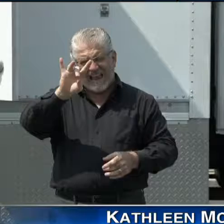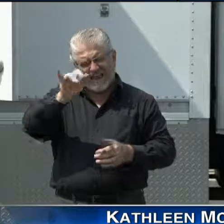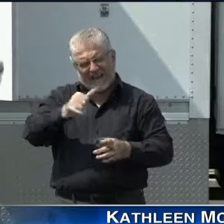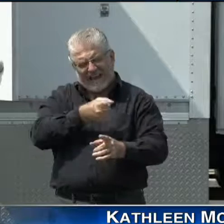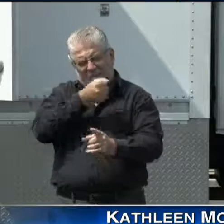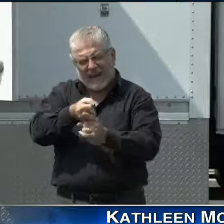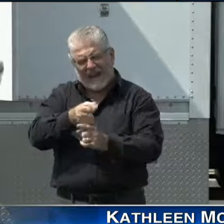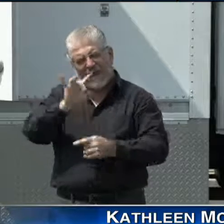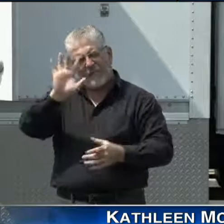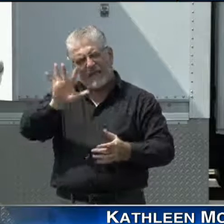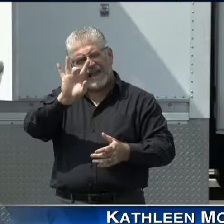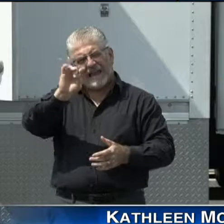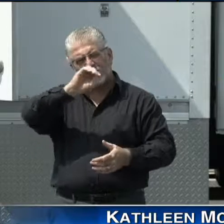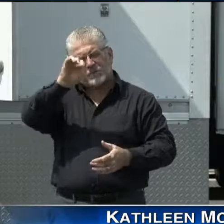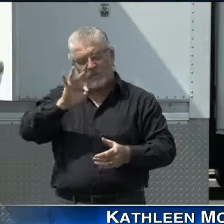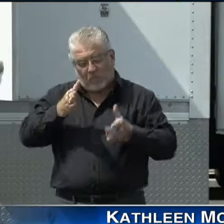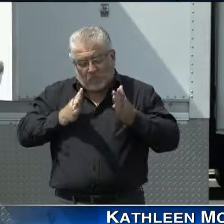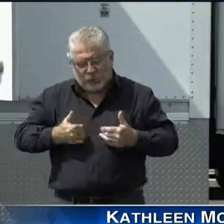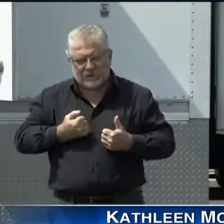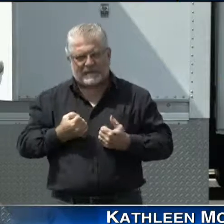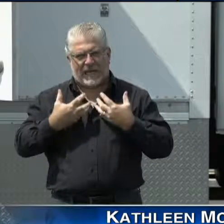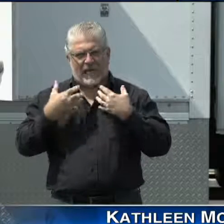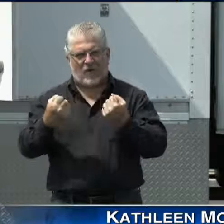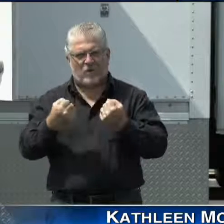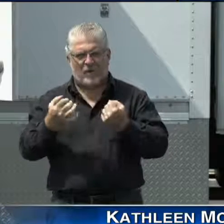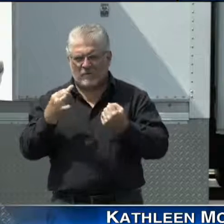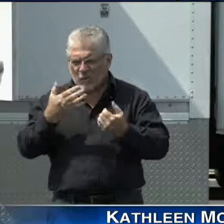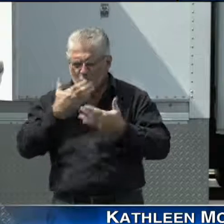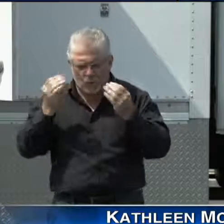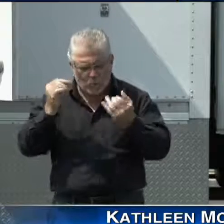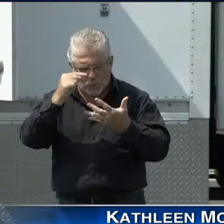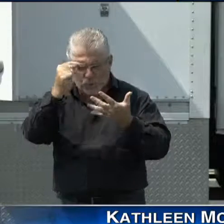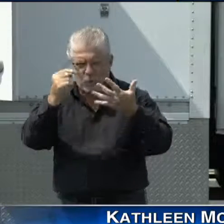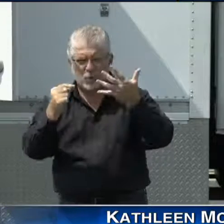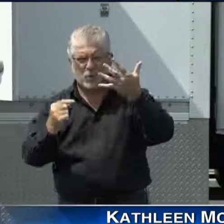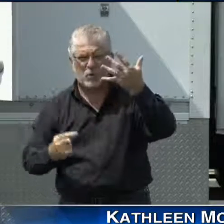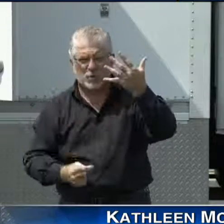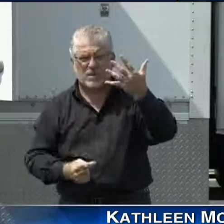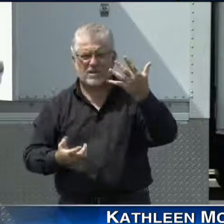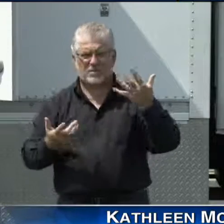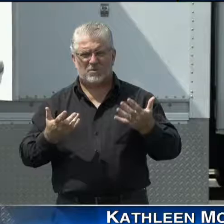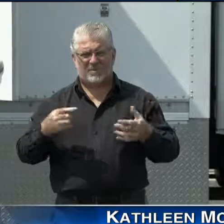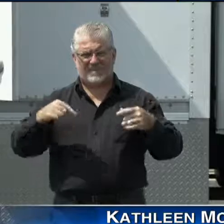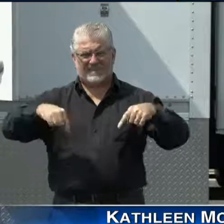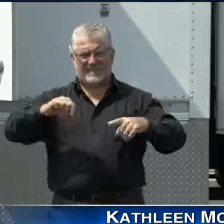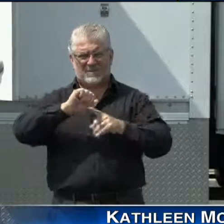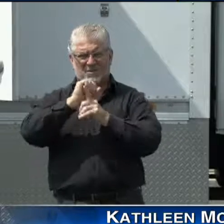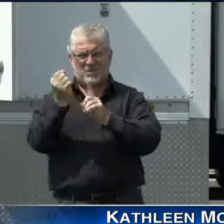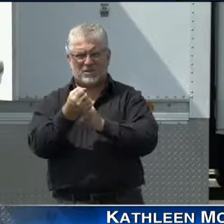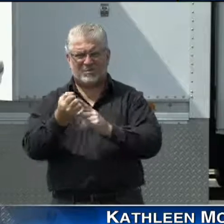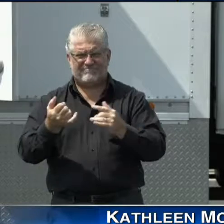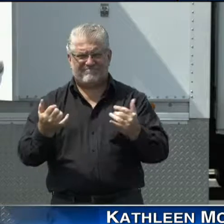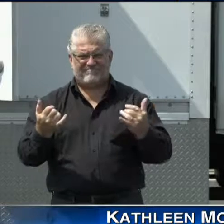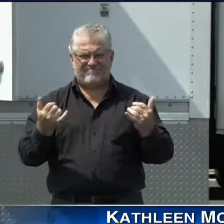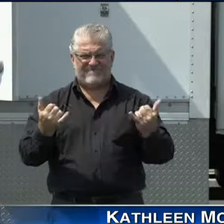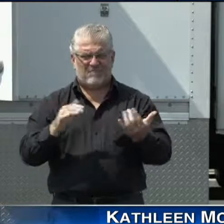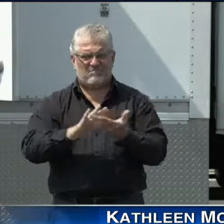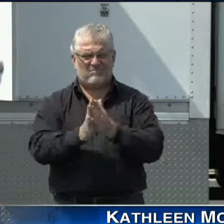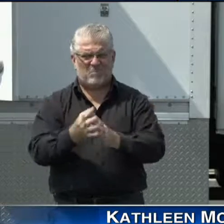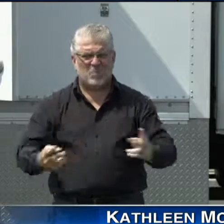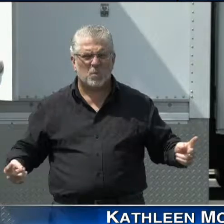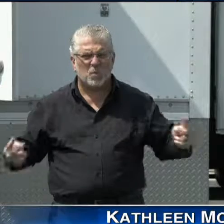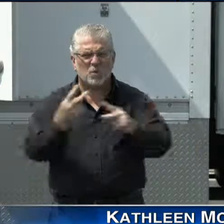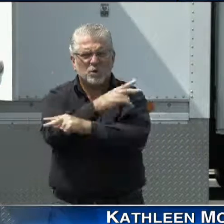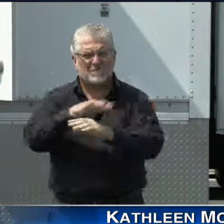different in a pandemic. In fact, for this pandemic in particular, it has even further pronounced the